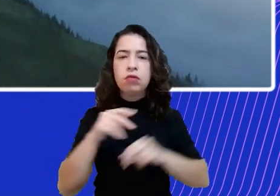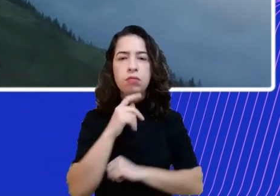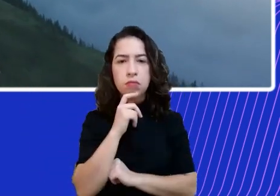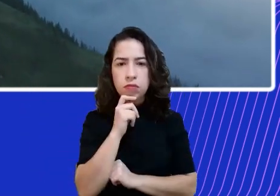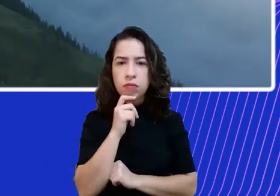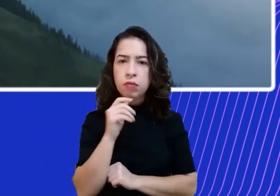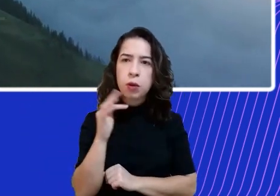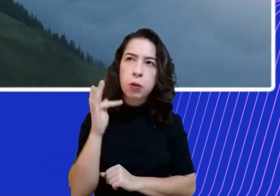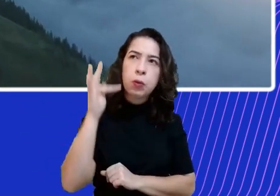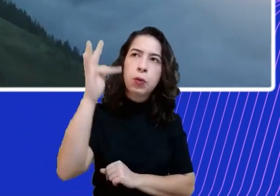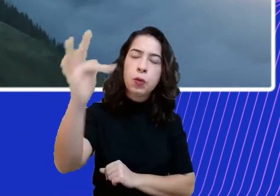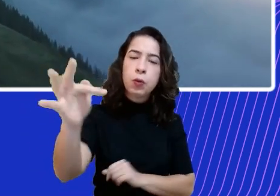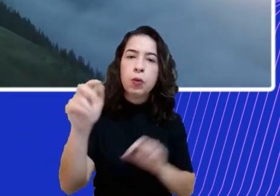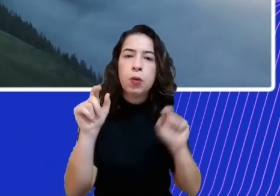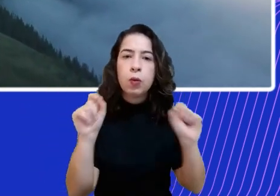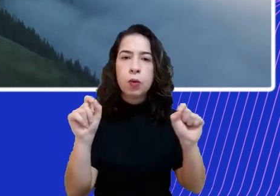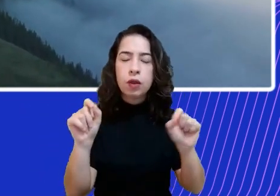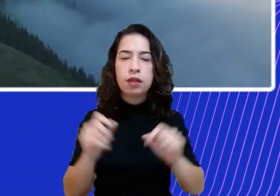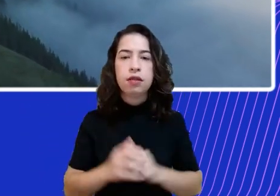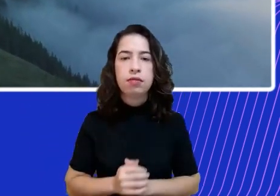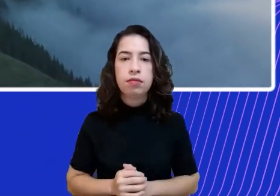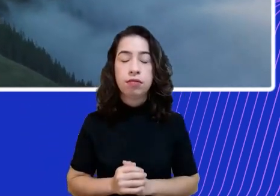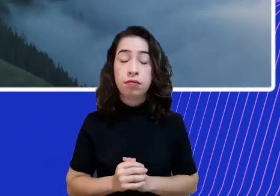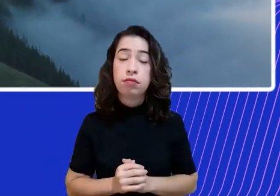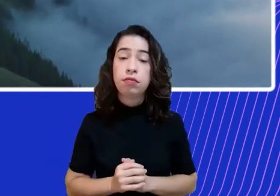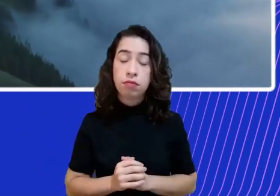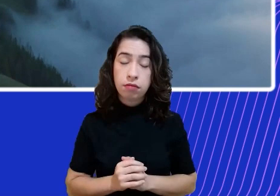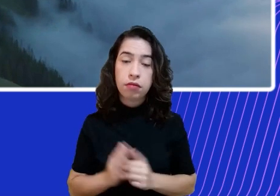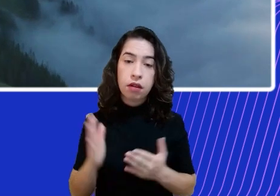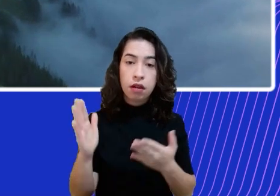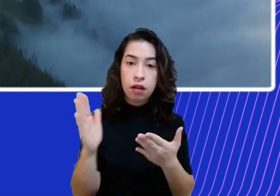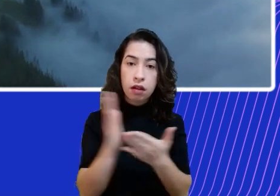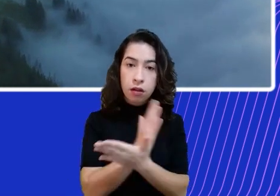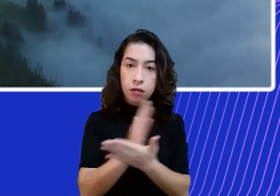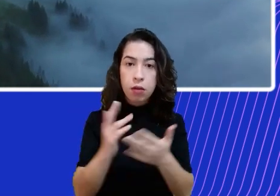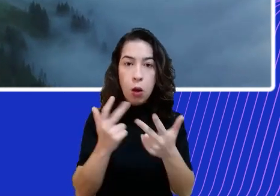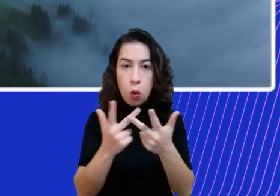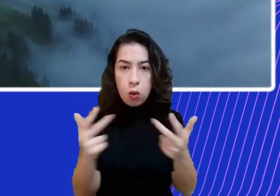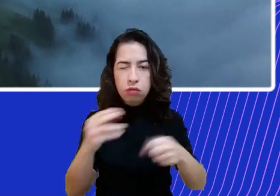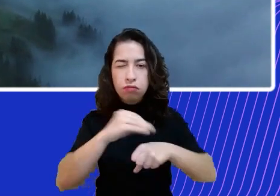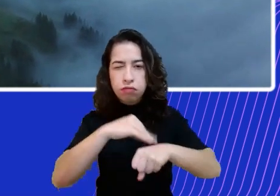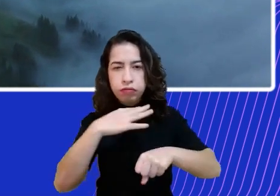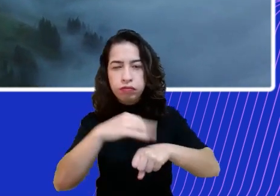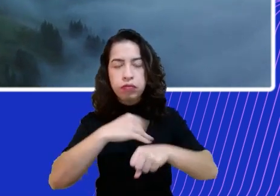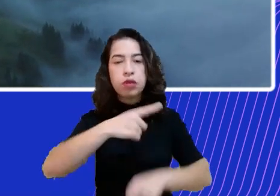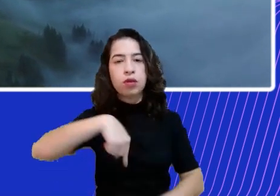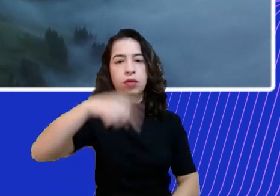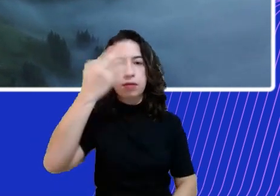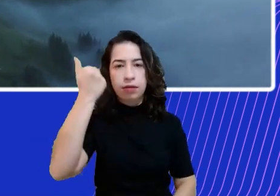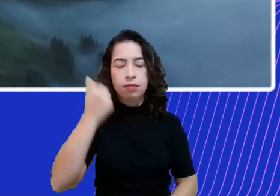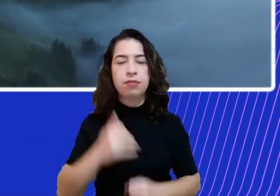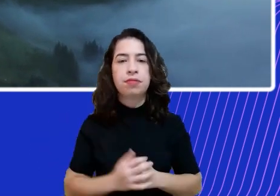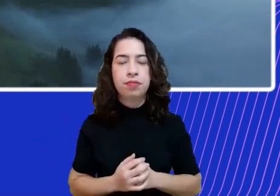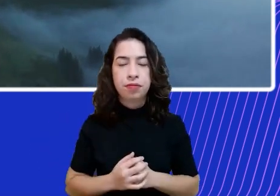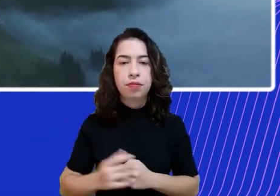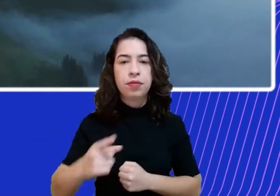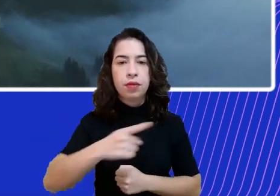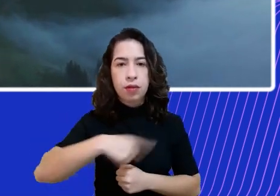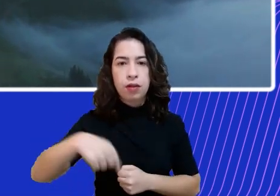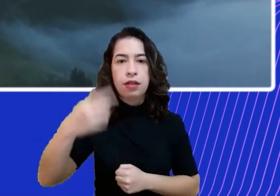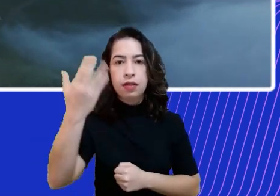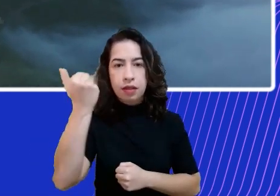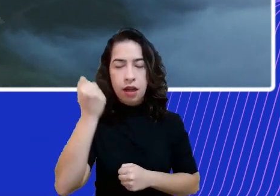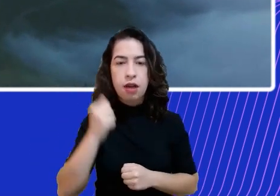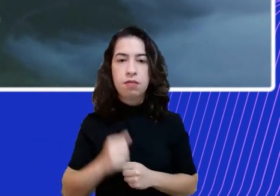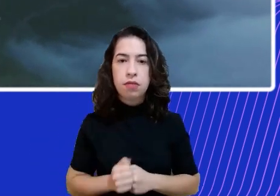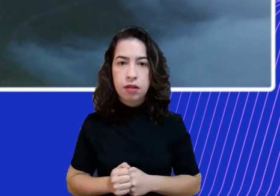this future view from there, from the mountain, the top of the mountain? There are some clues that we have. We know this is